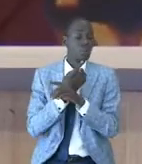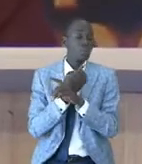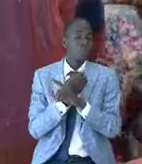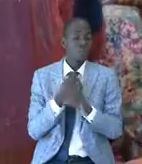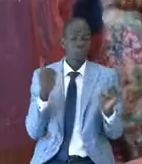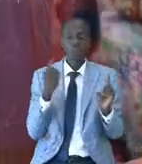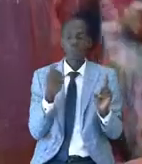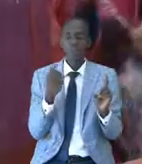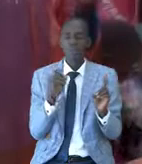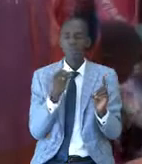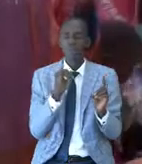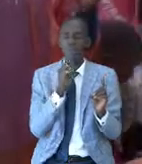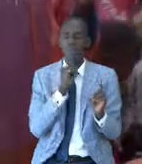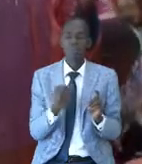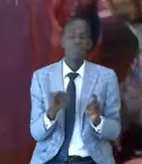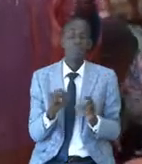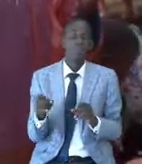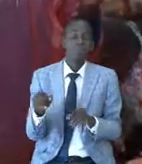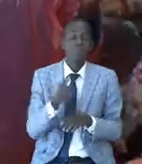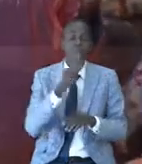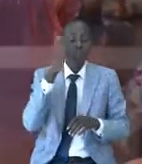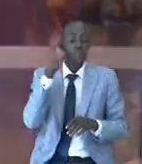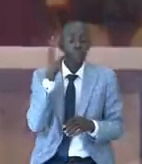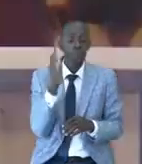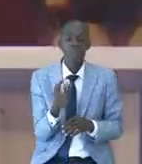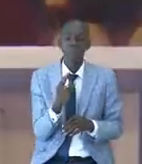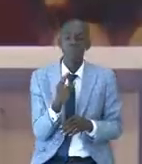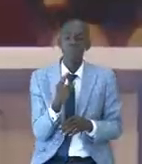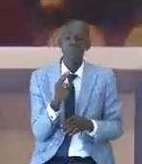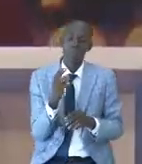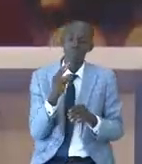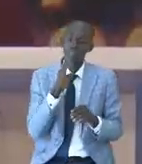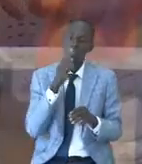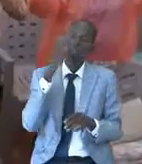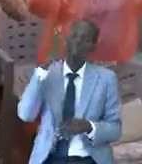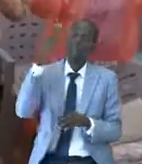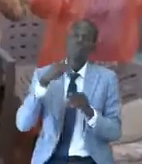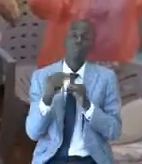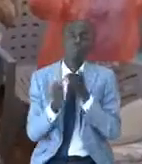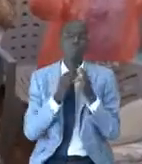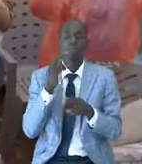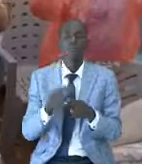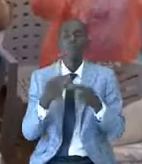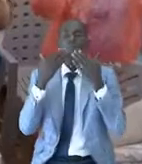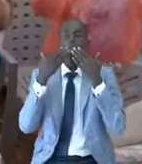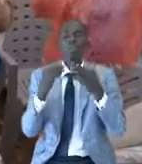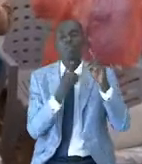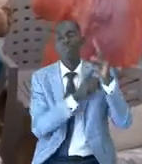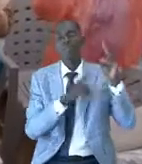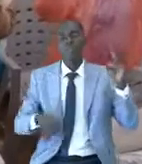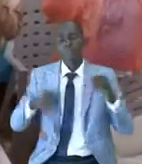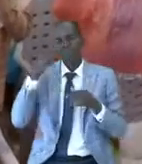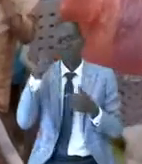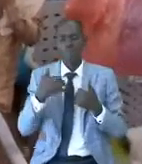away. You'll be there in Jesus' name. Thank you, Lord, because we know you